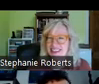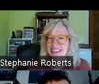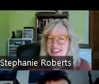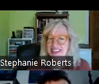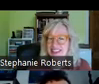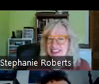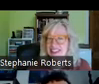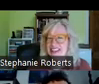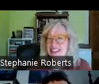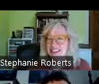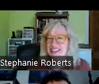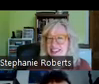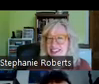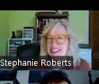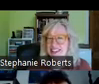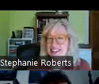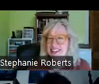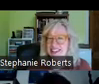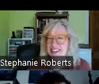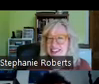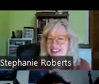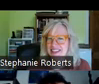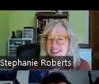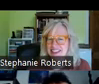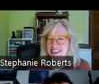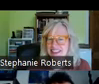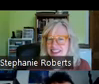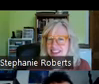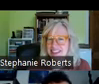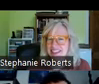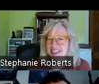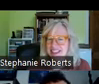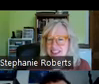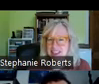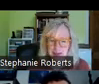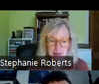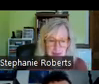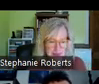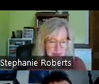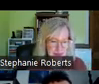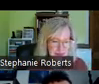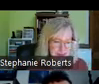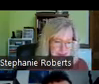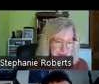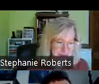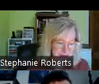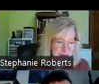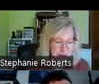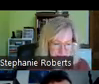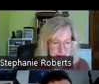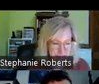So I can already taste it. Yeah, it was kind of just experimenting with watercolor and acrylic together.